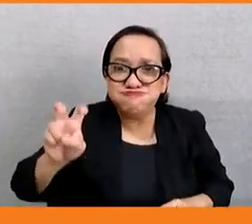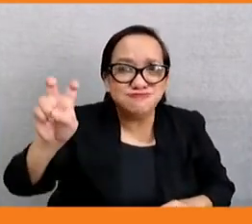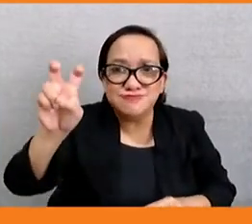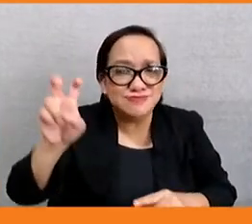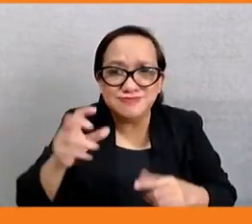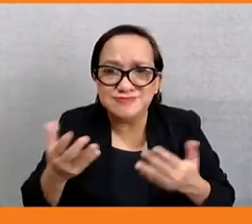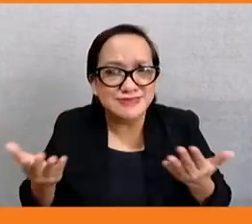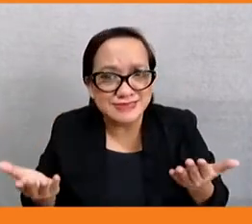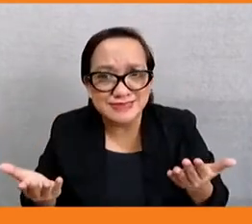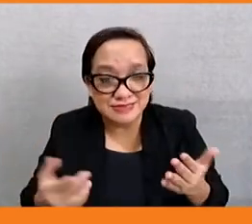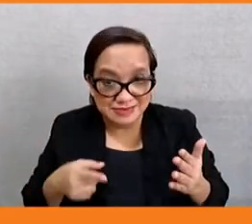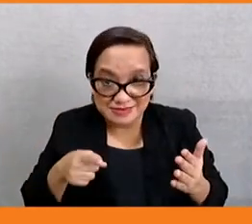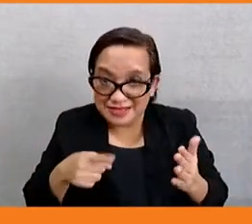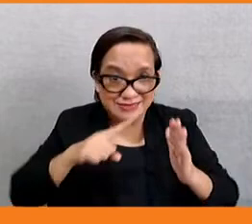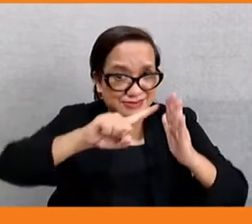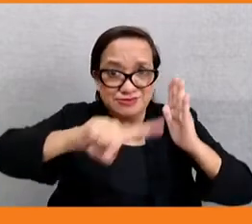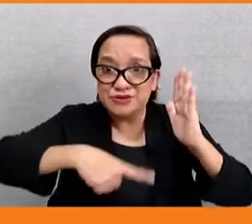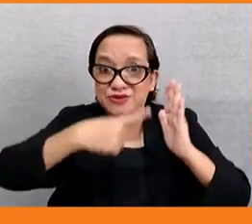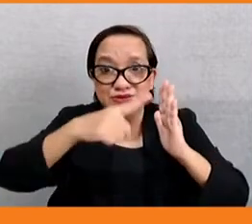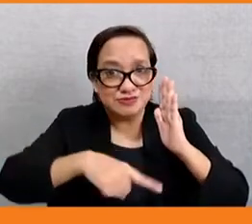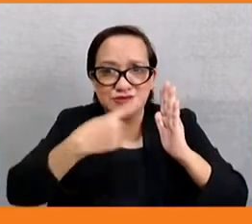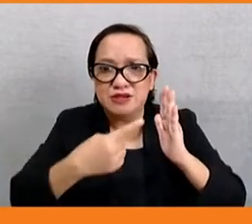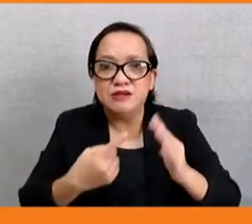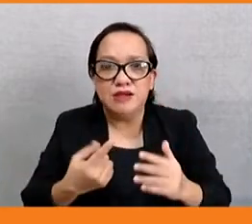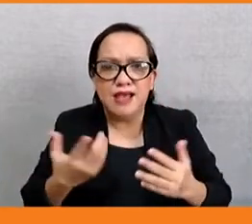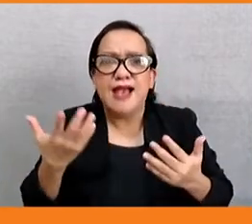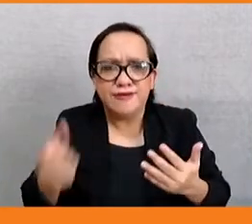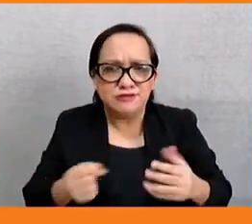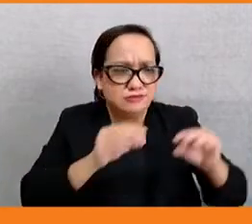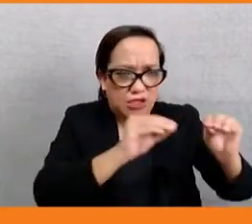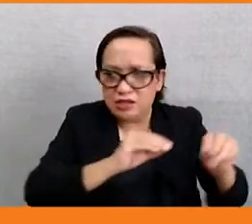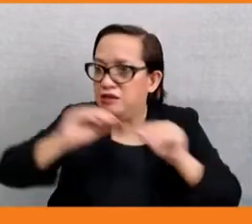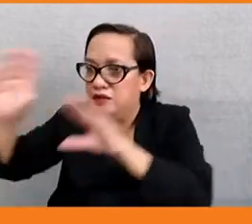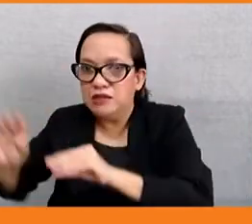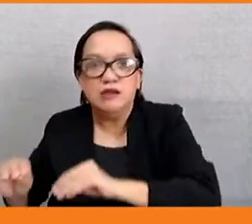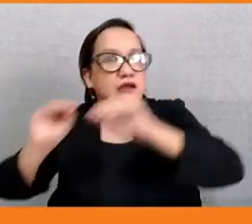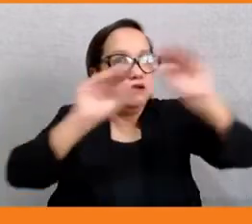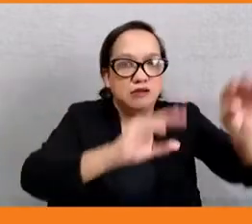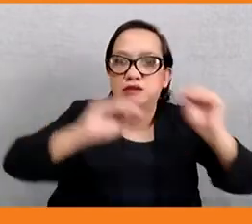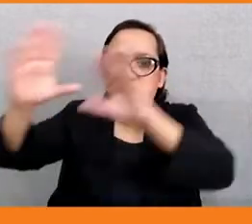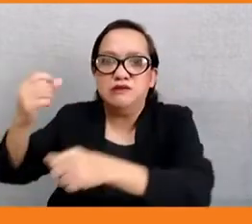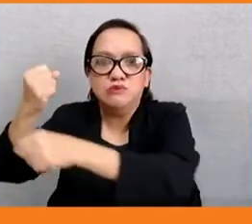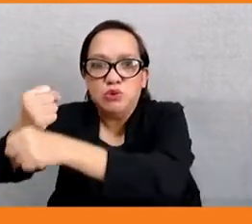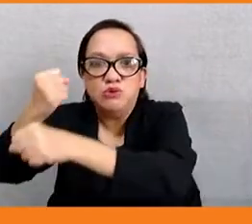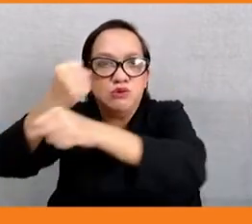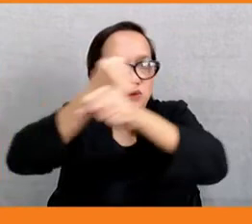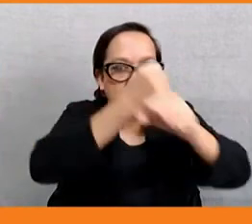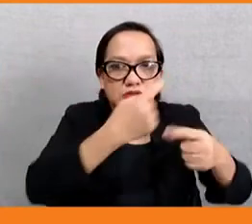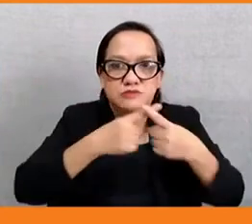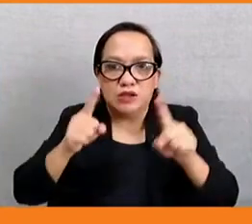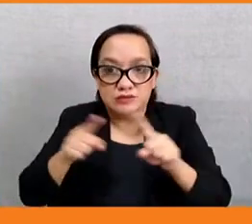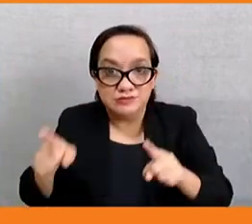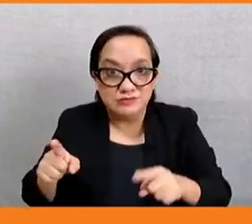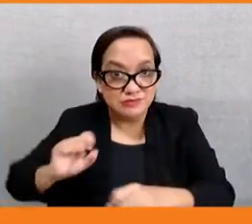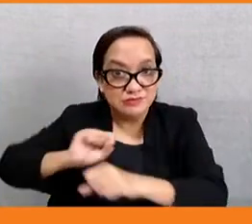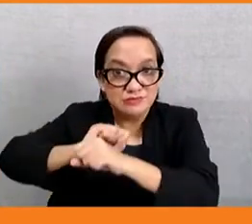become migration workers and tourism. When COVID impacted Sri Lanka, we lost both these incomes. Can the ADB